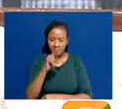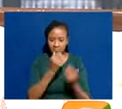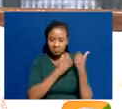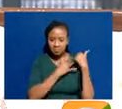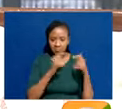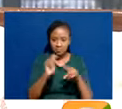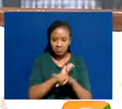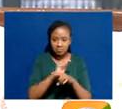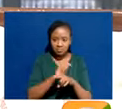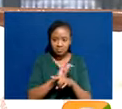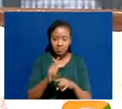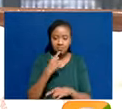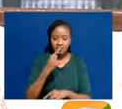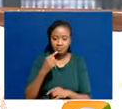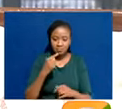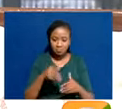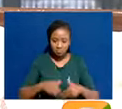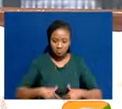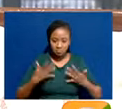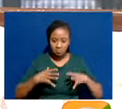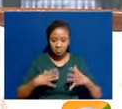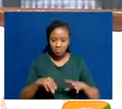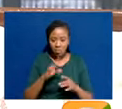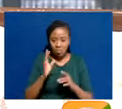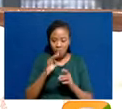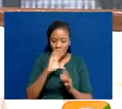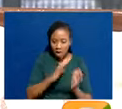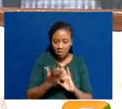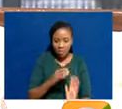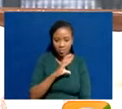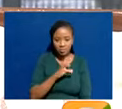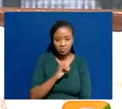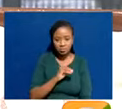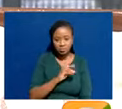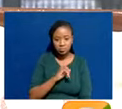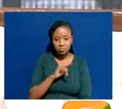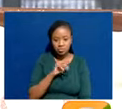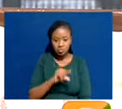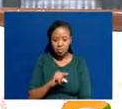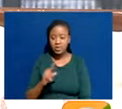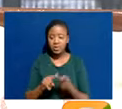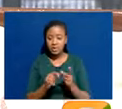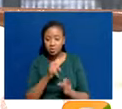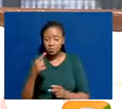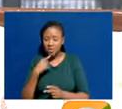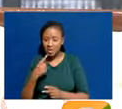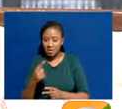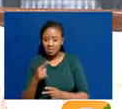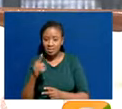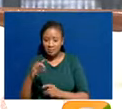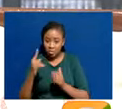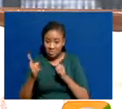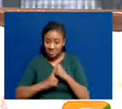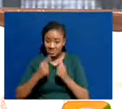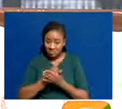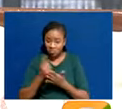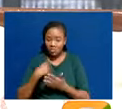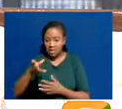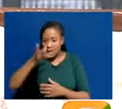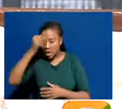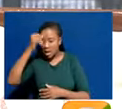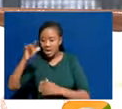on coding in Eastlands and 100 others on software engineering for 6 weeks. They're doing a course.